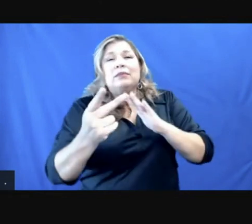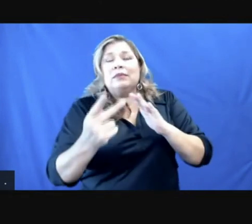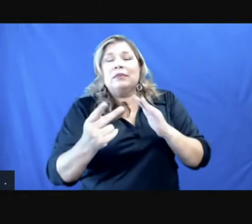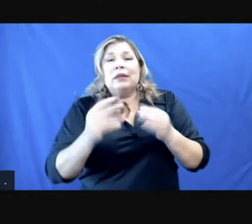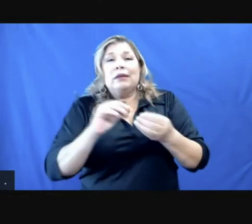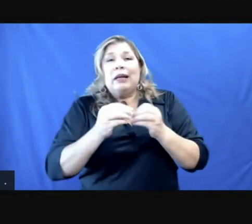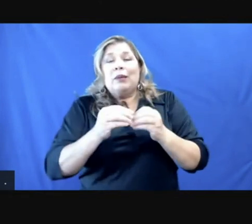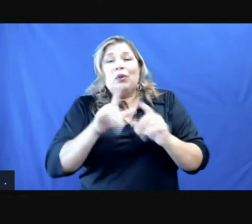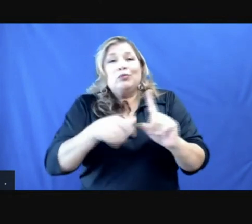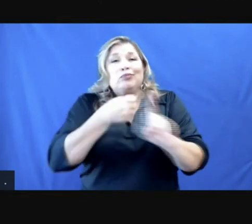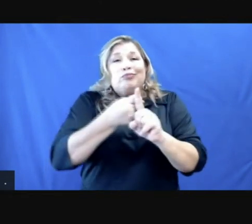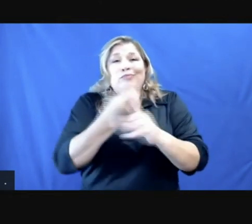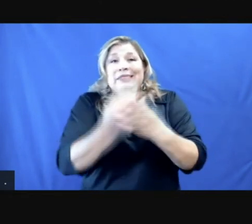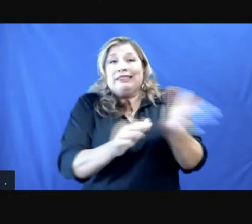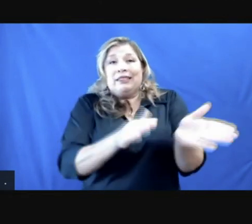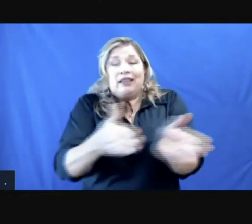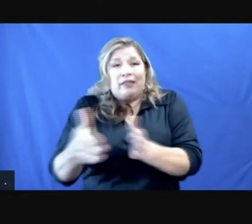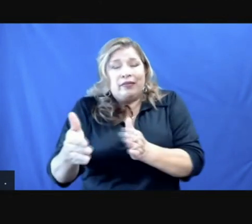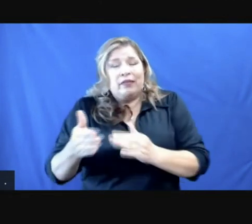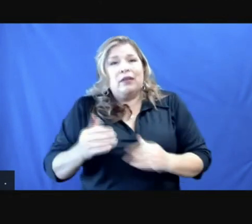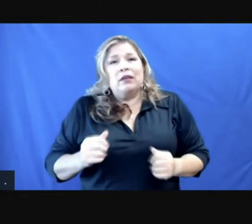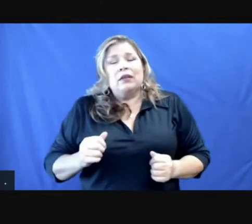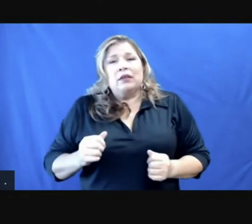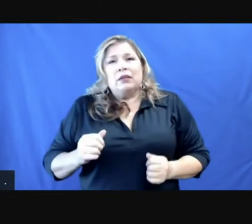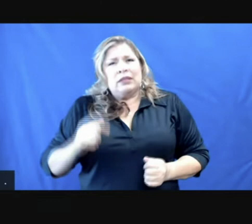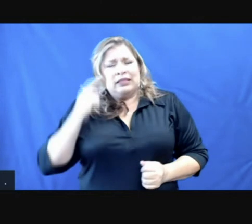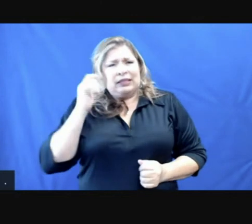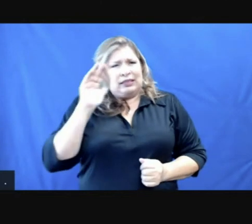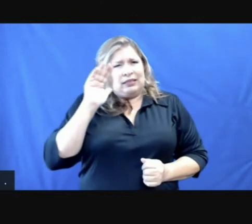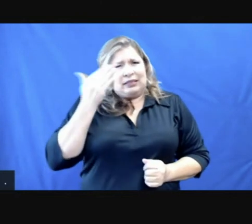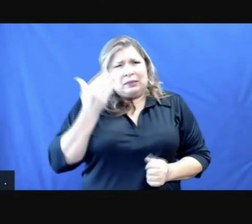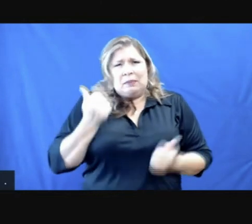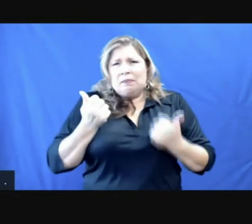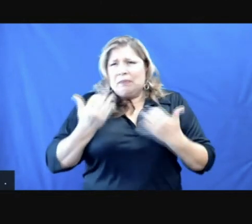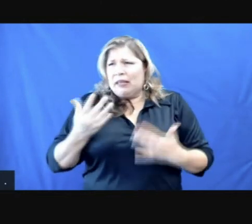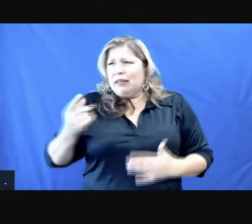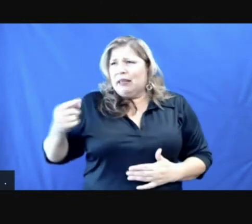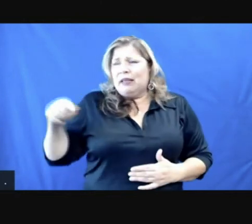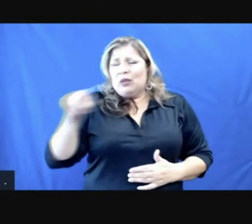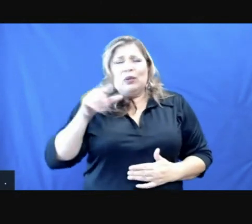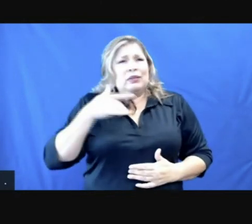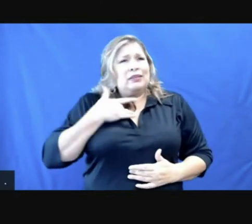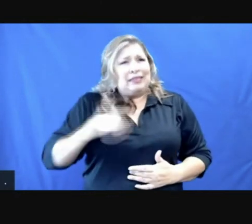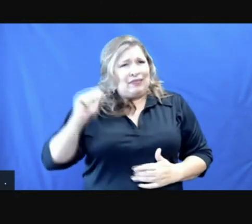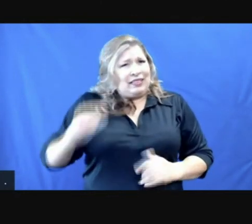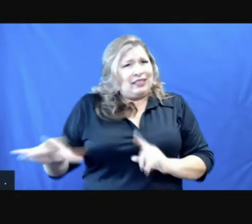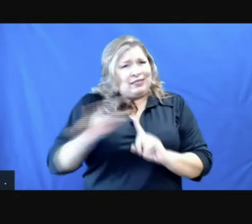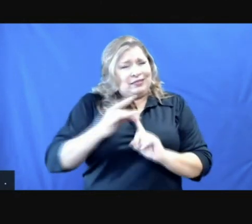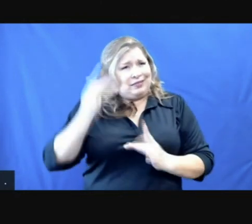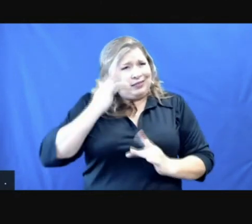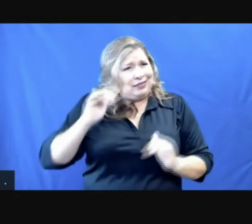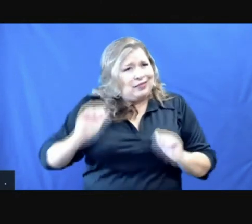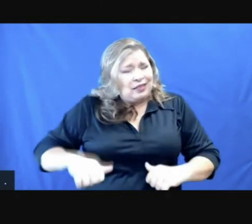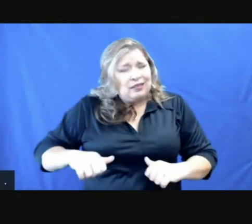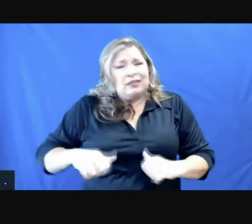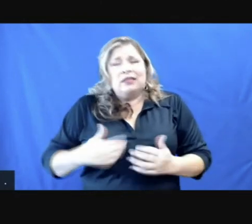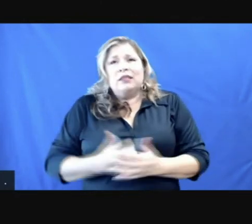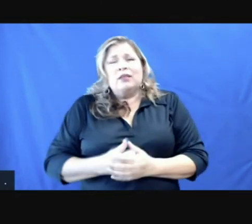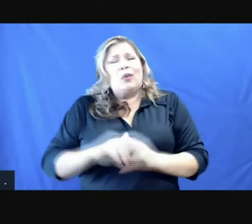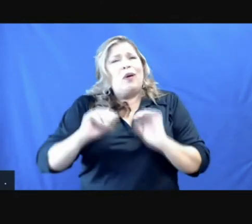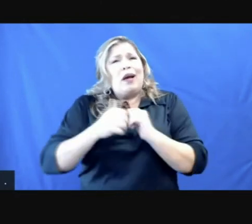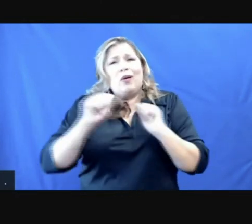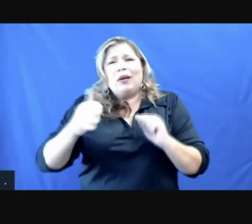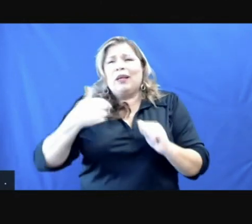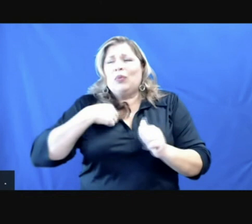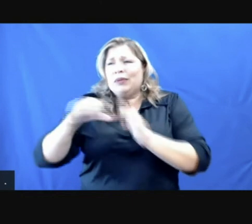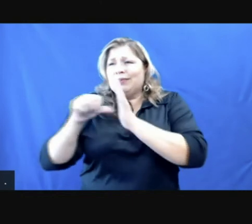guess, looking at the fraction of people that have gotten it, seems like there's a lot of people who are still susceptible to it. And just trying to get people to understand that the